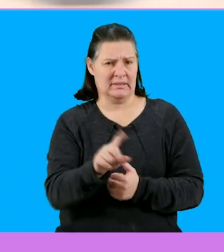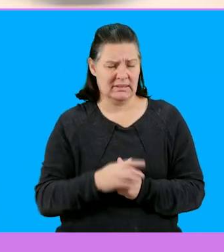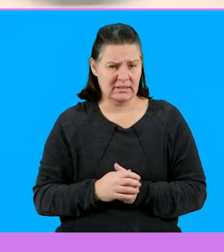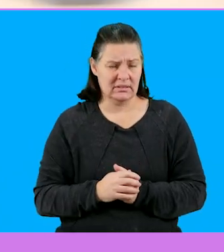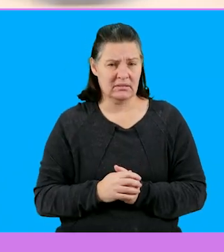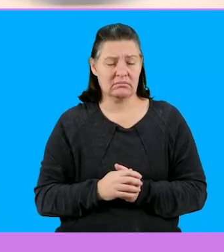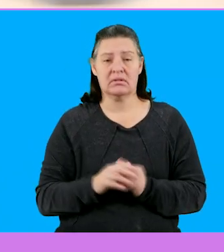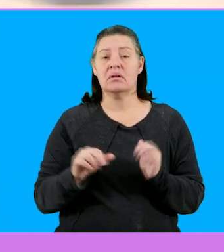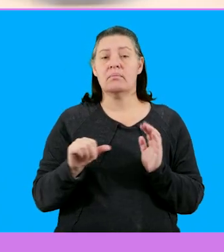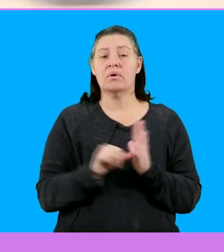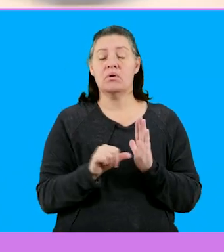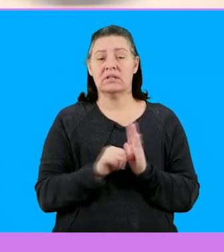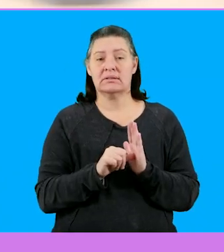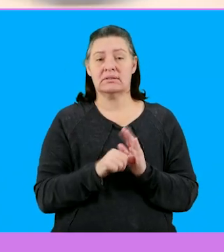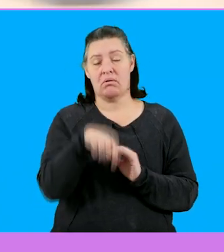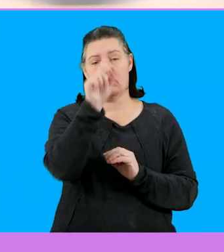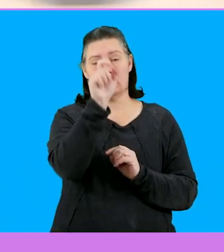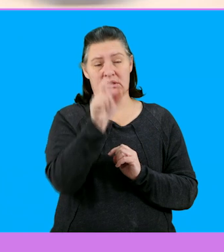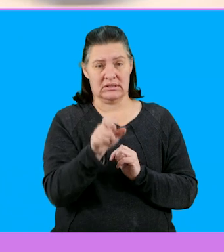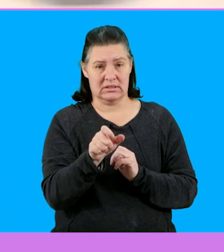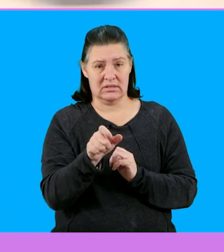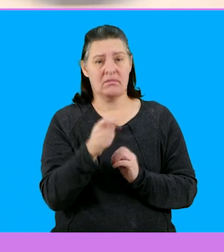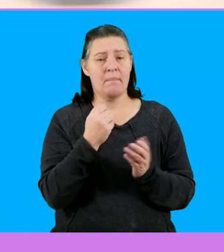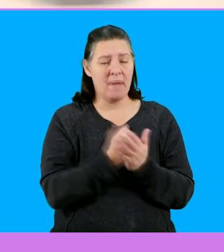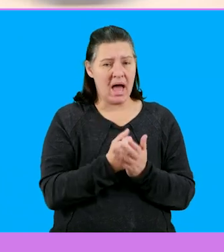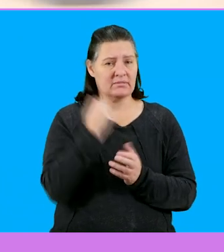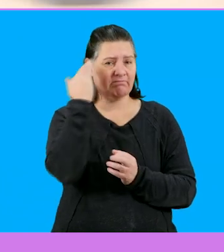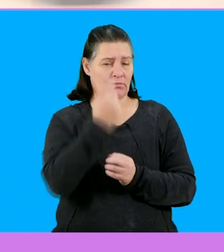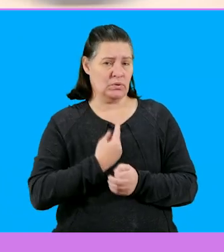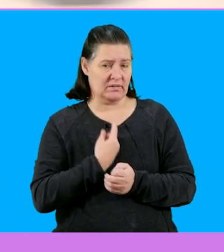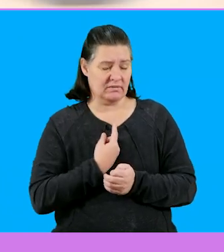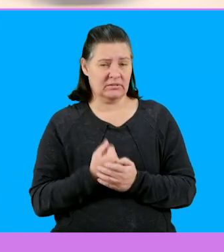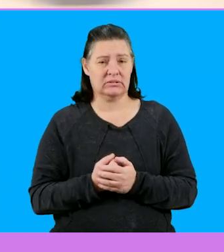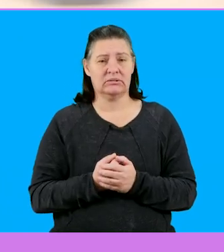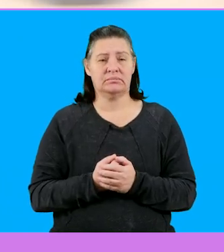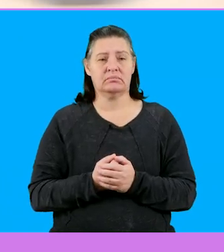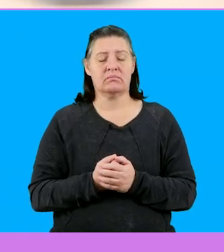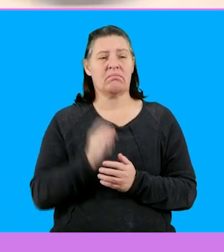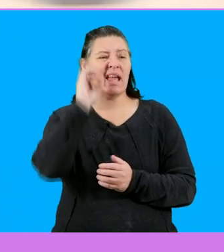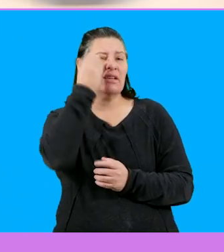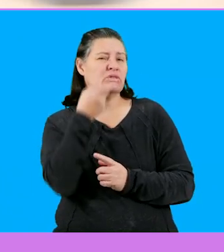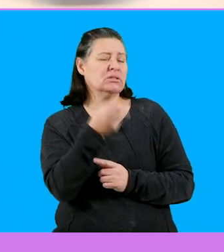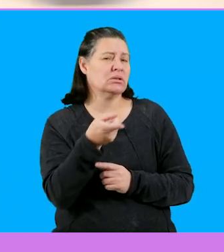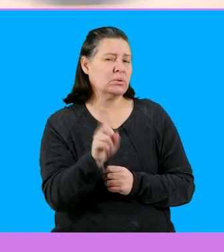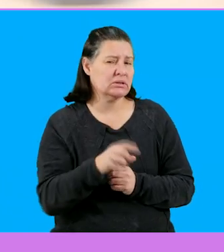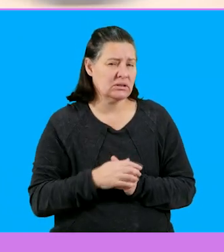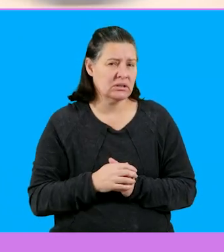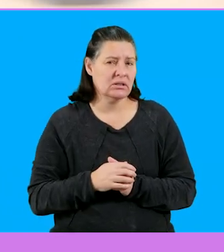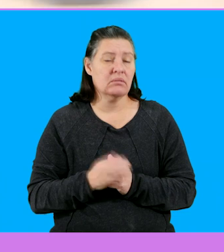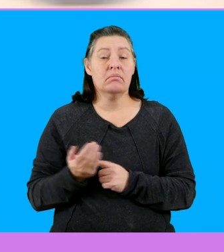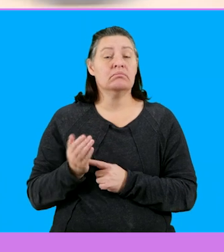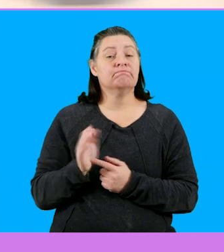time. So here are important terminology that you should familiarize yourself with. So what is interest?